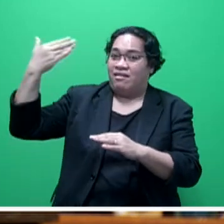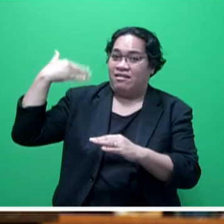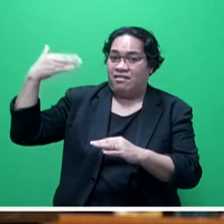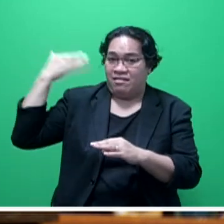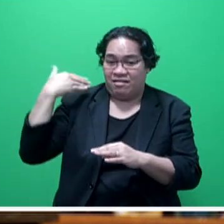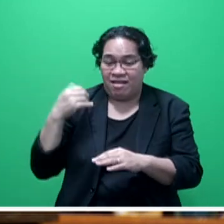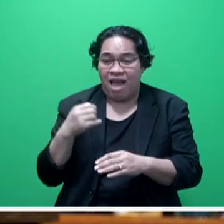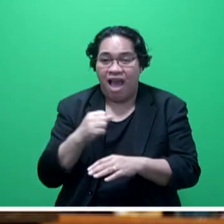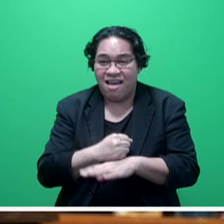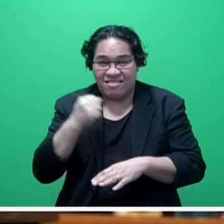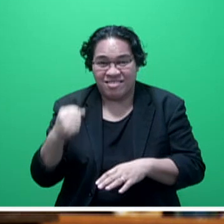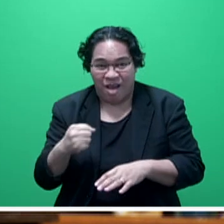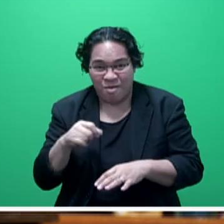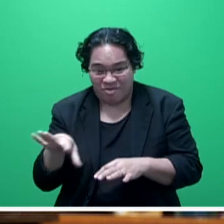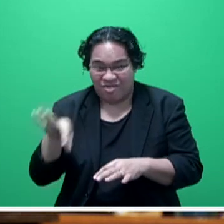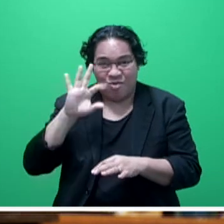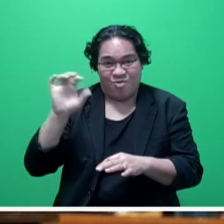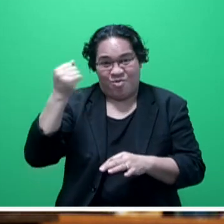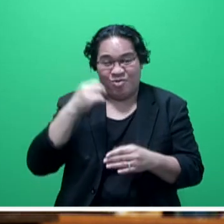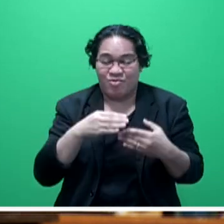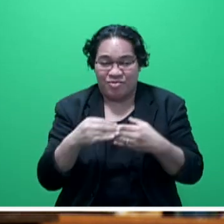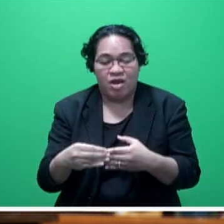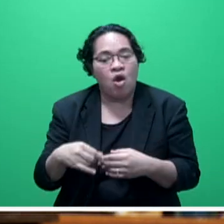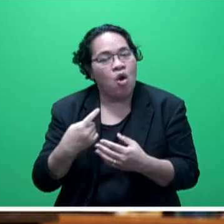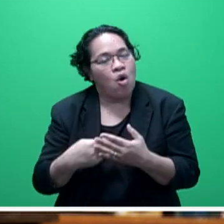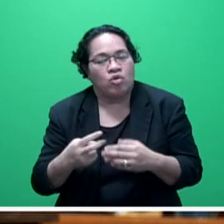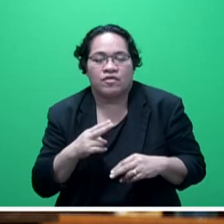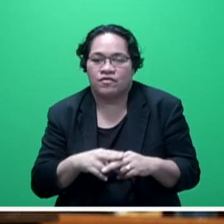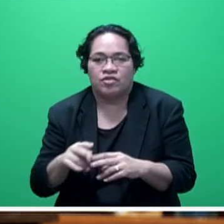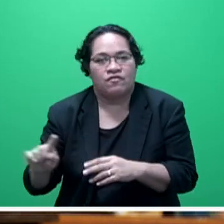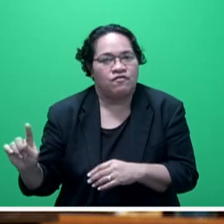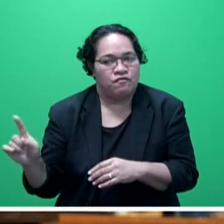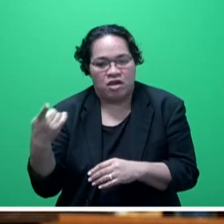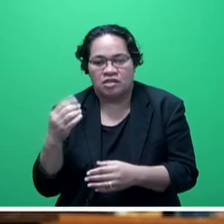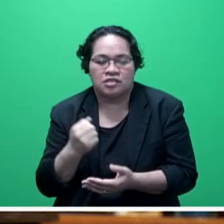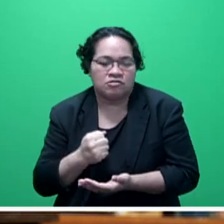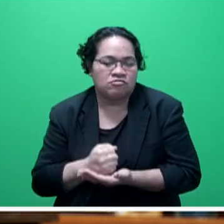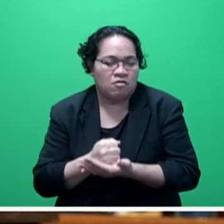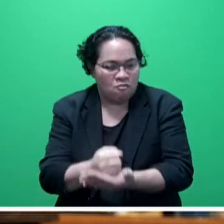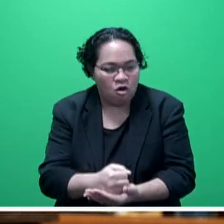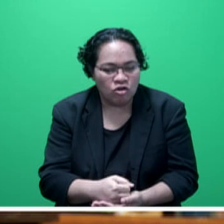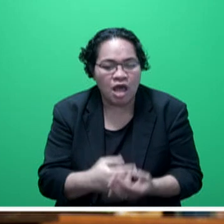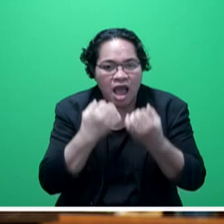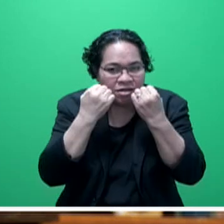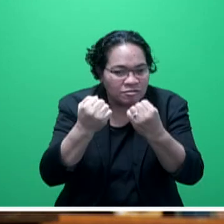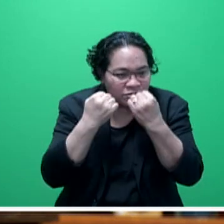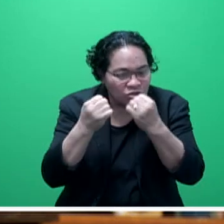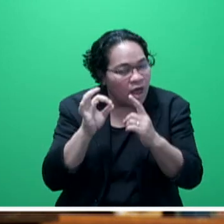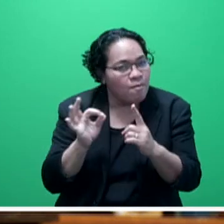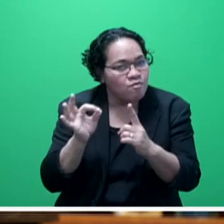growers. Fiji First Government is the only government that really put our sugarcane growers on the priority list.